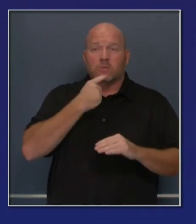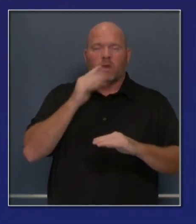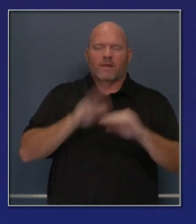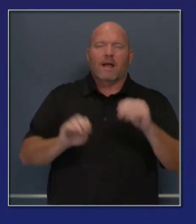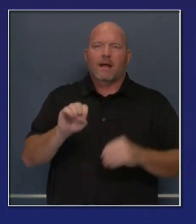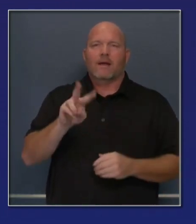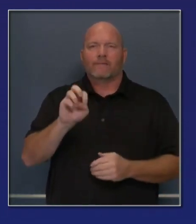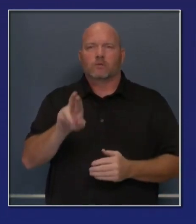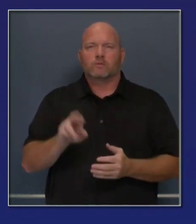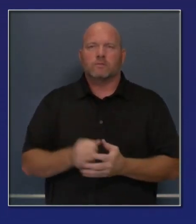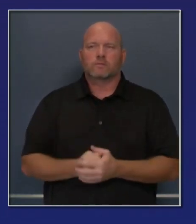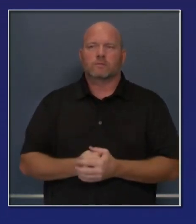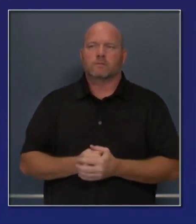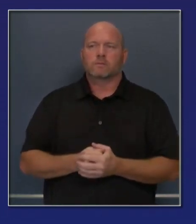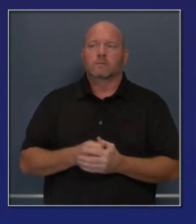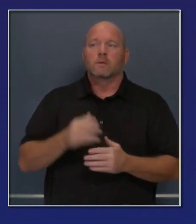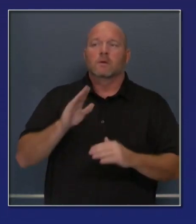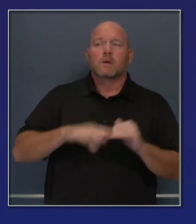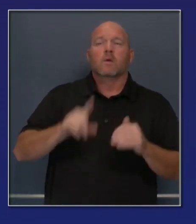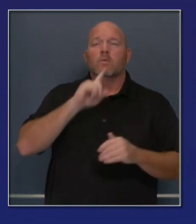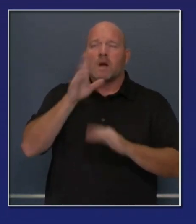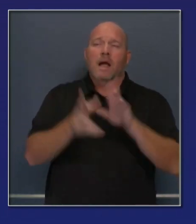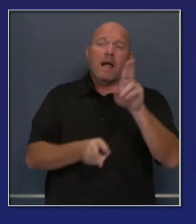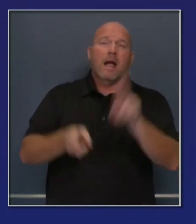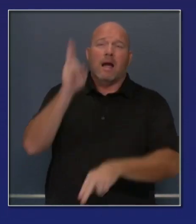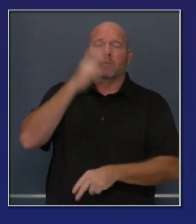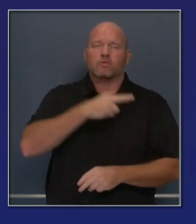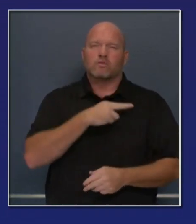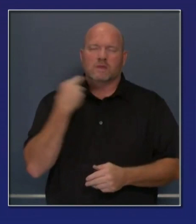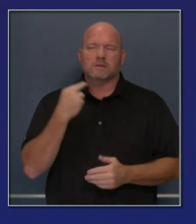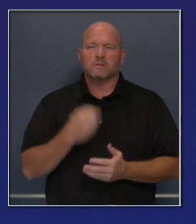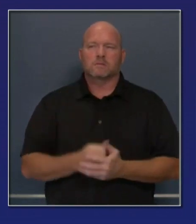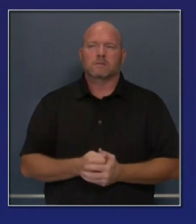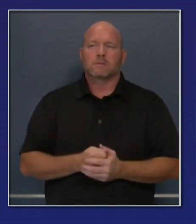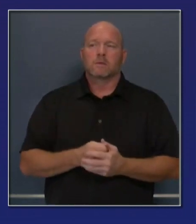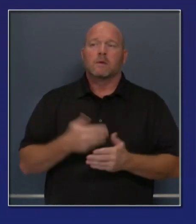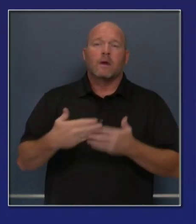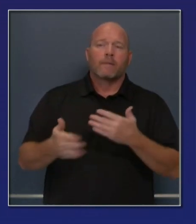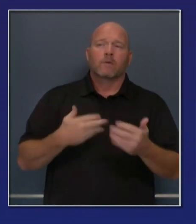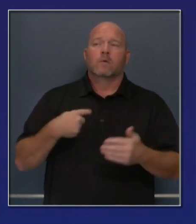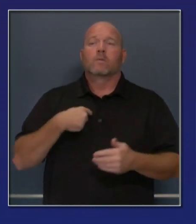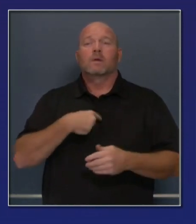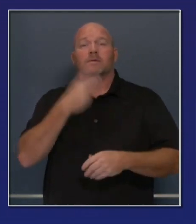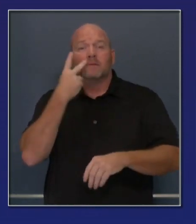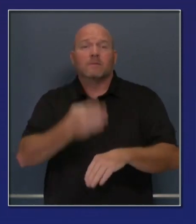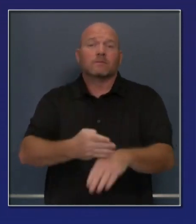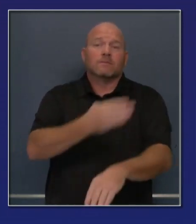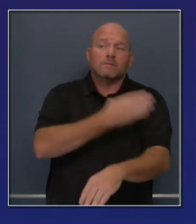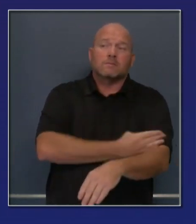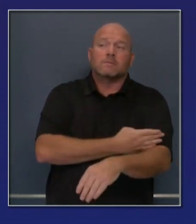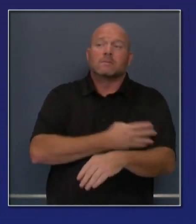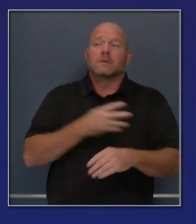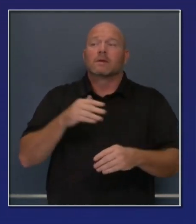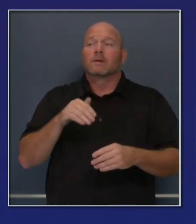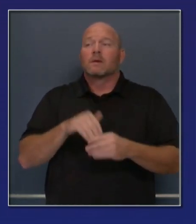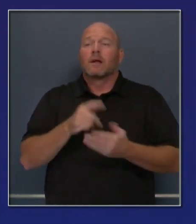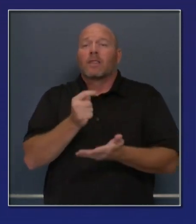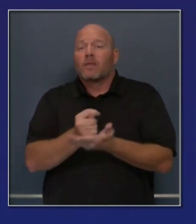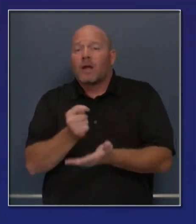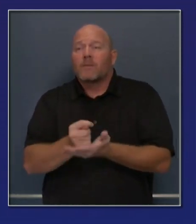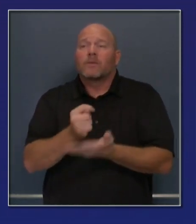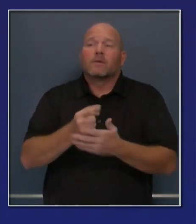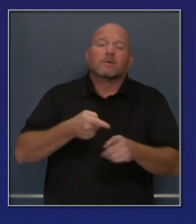those that are high risk. And despite so much of the improvements we've seen in therapeutics and how